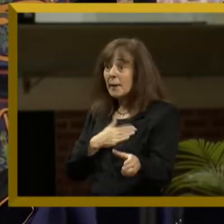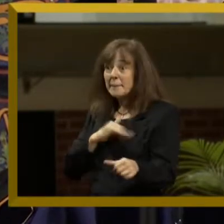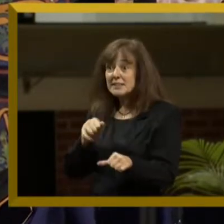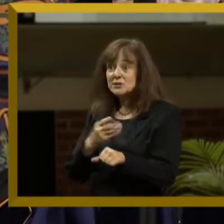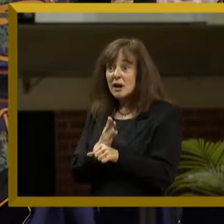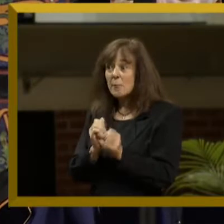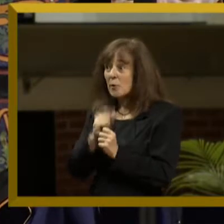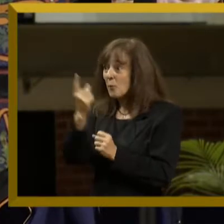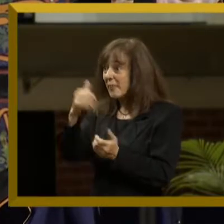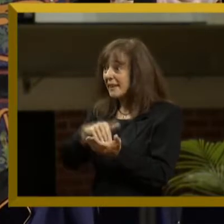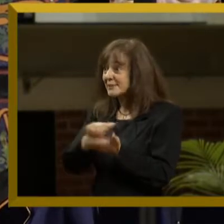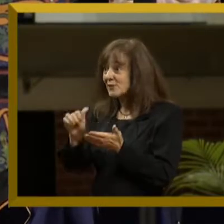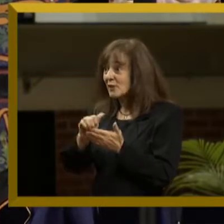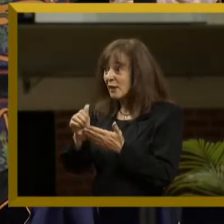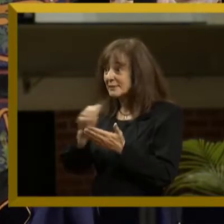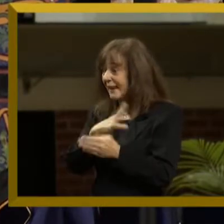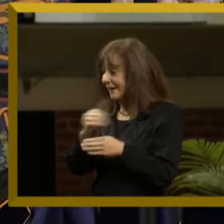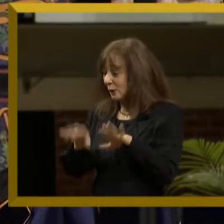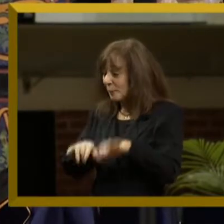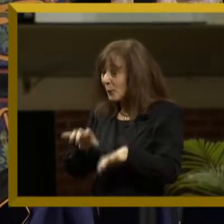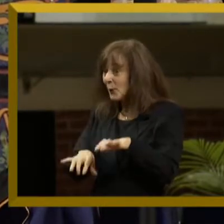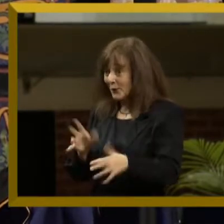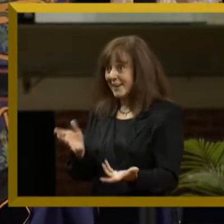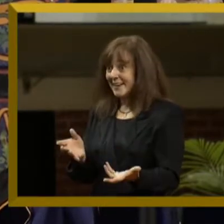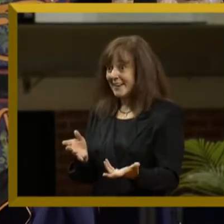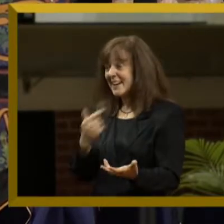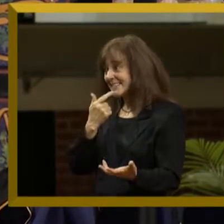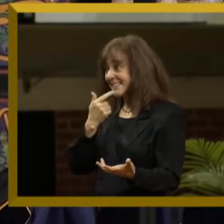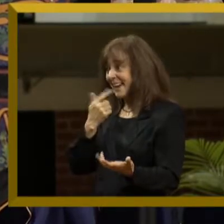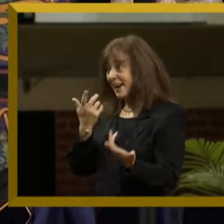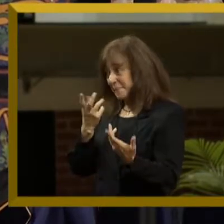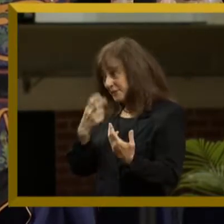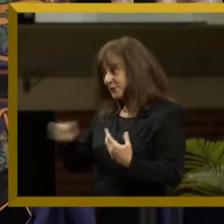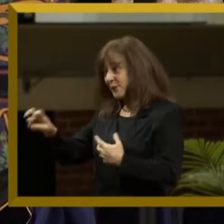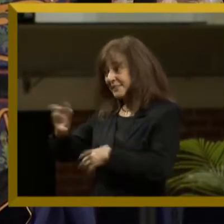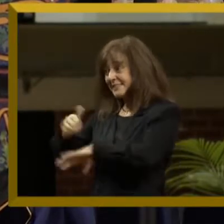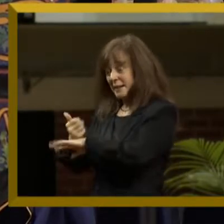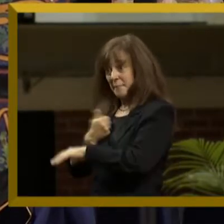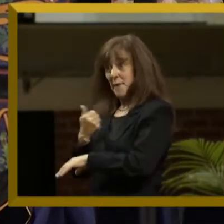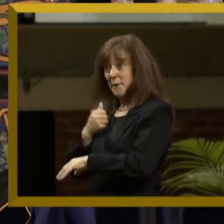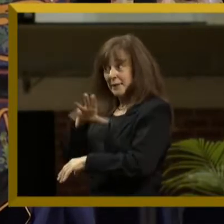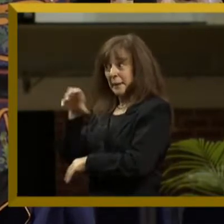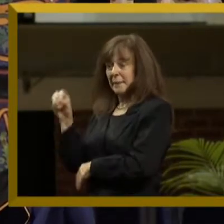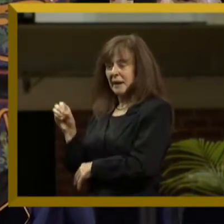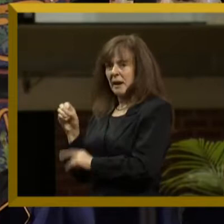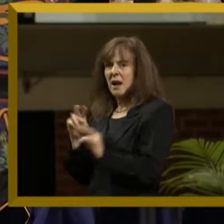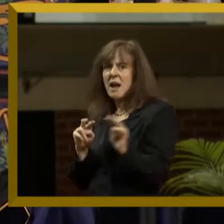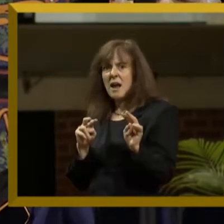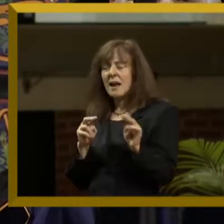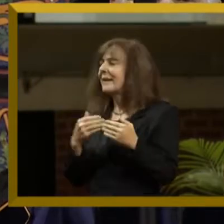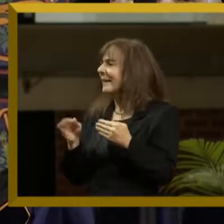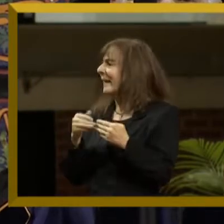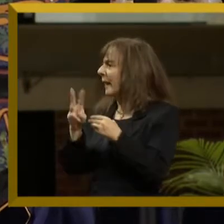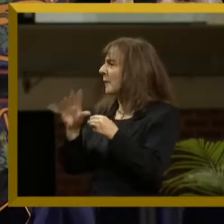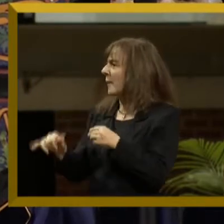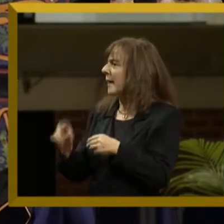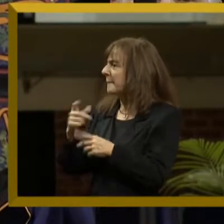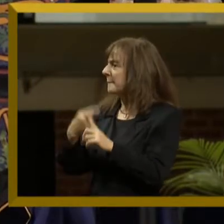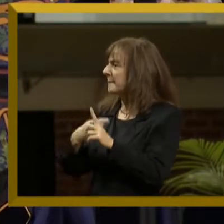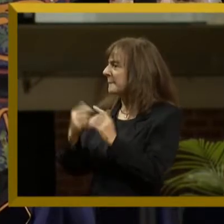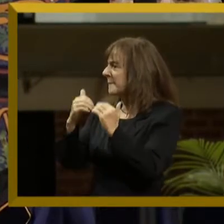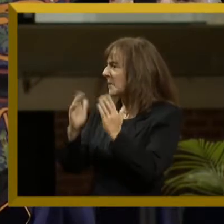with only $1,000 and a computer to my name. And I set out on a journey to establish my own company, Gateway Mortgage.